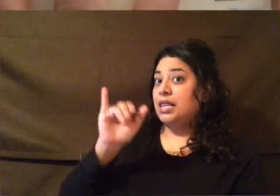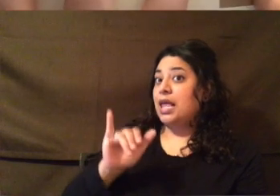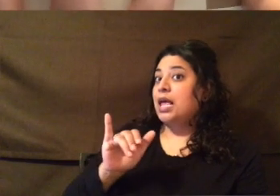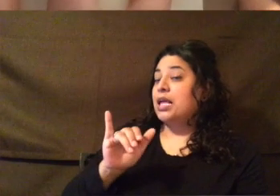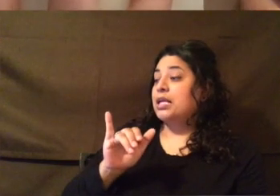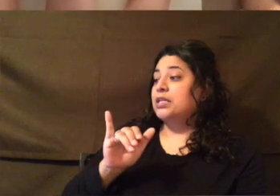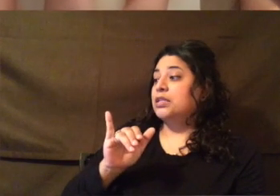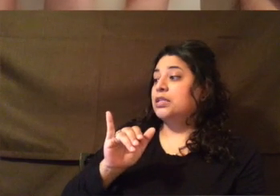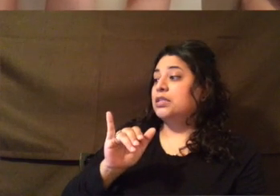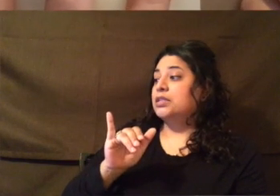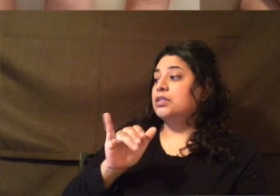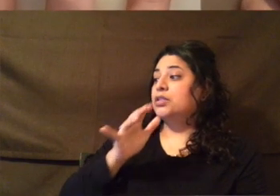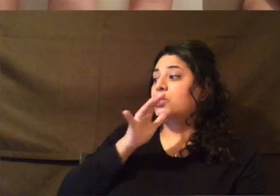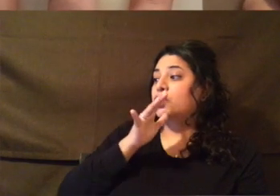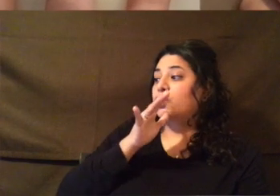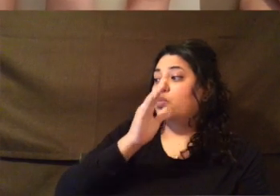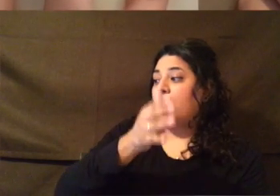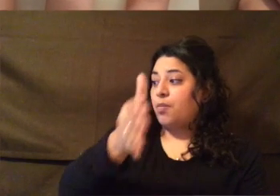That's